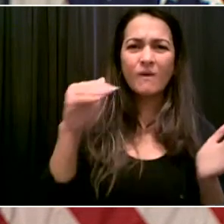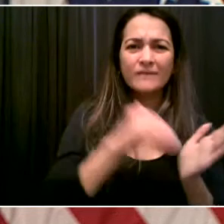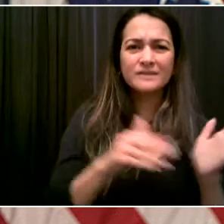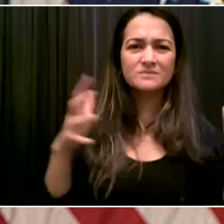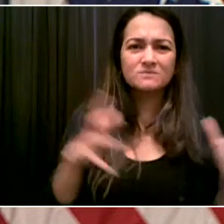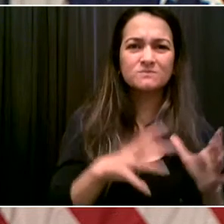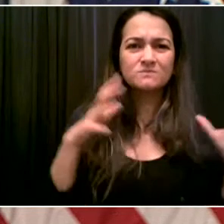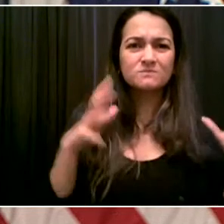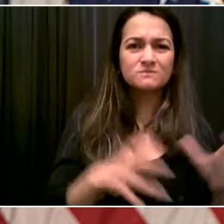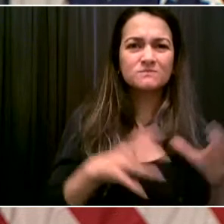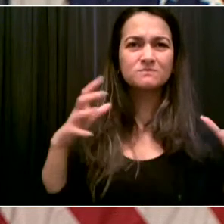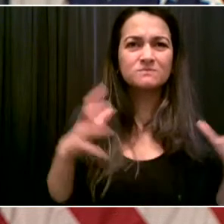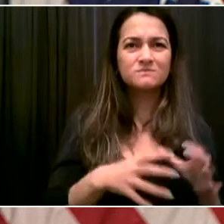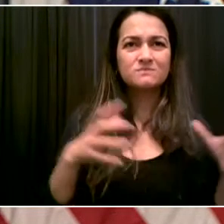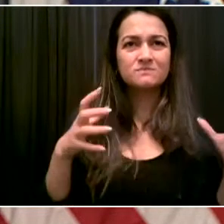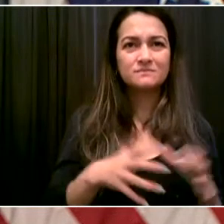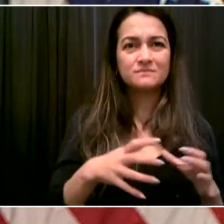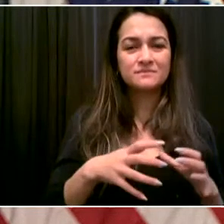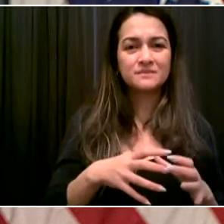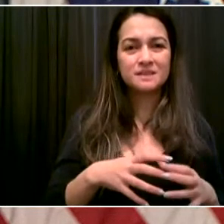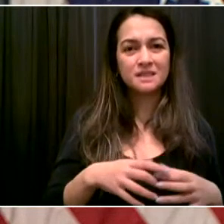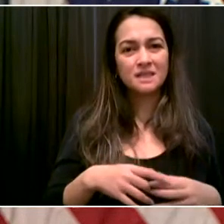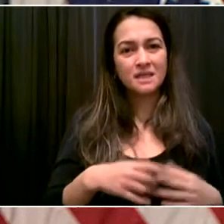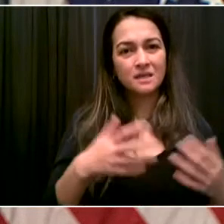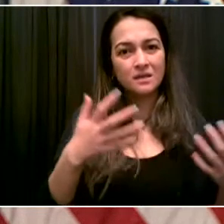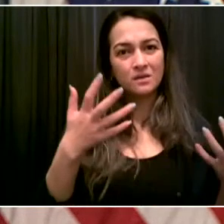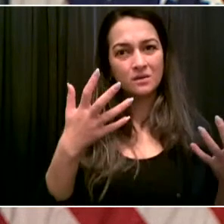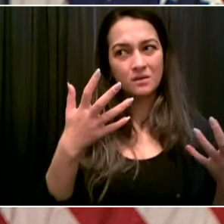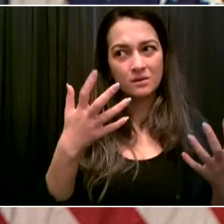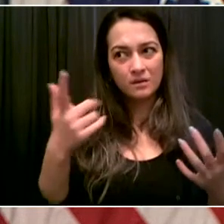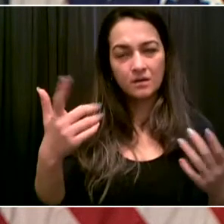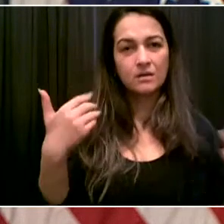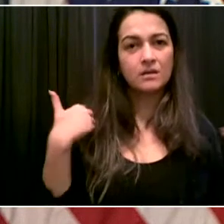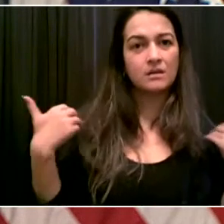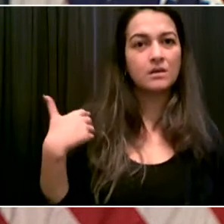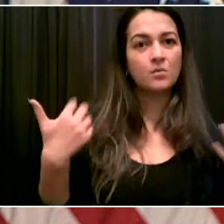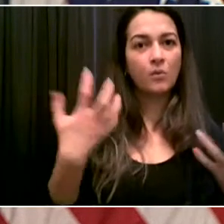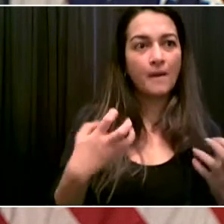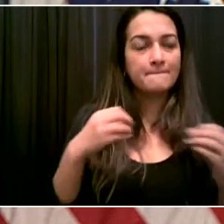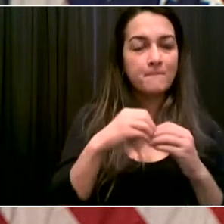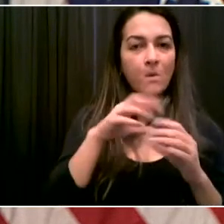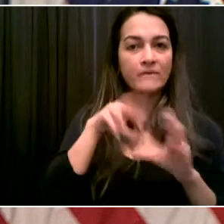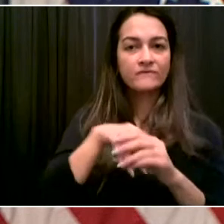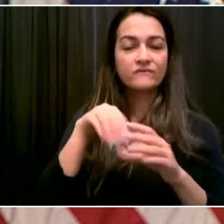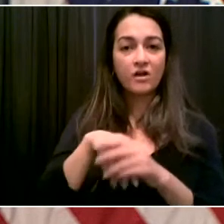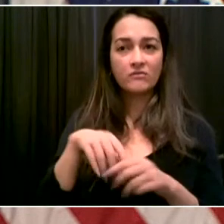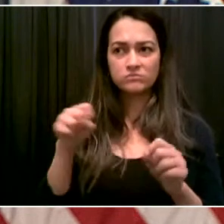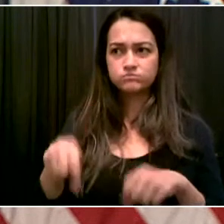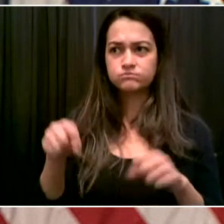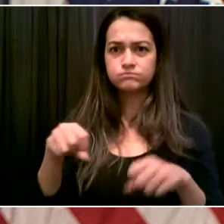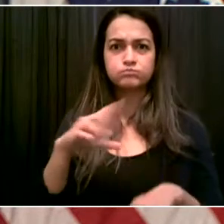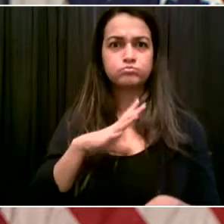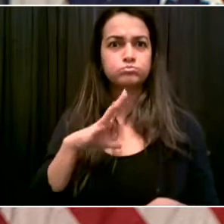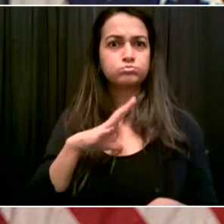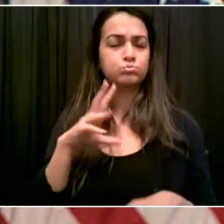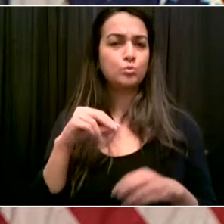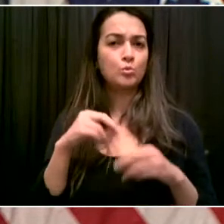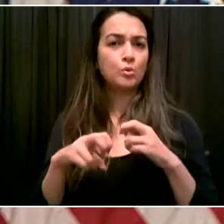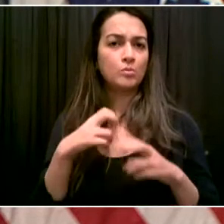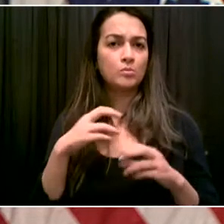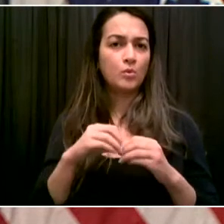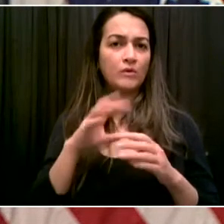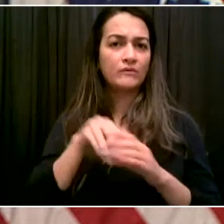a consensus behind any particular plan. They had a consensus that they wanted to participate in creating a plan. And